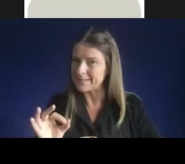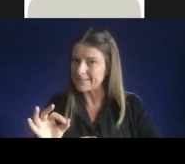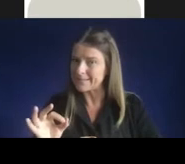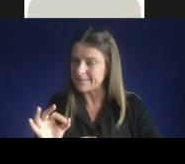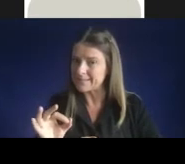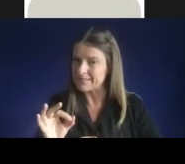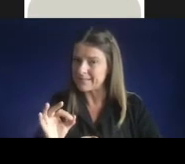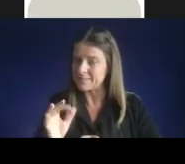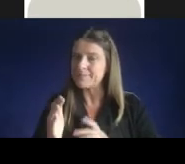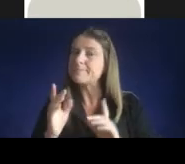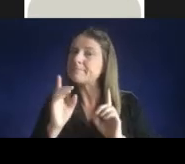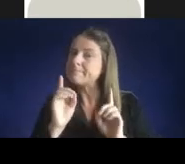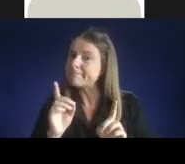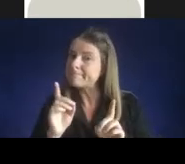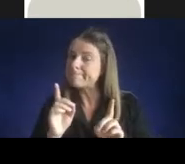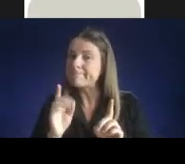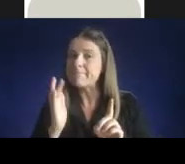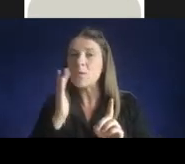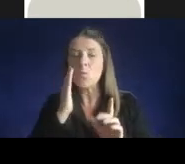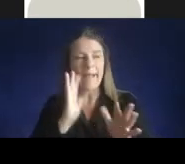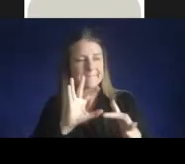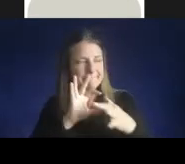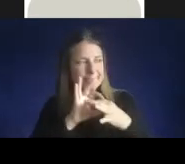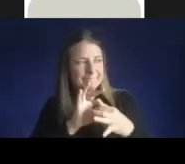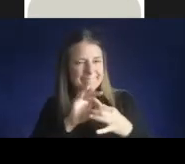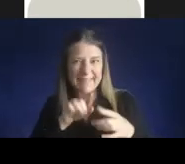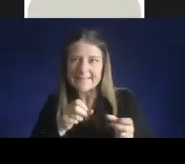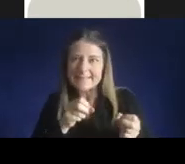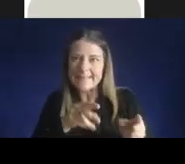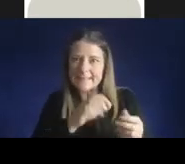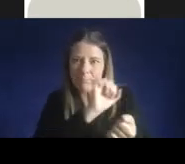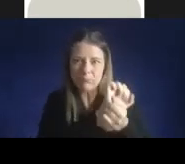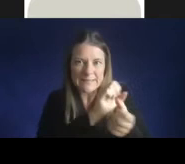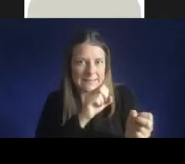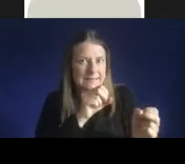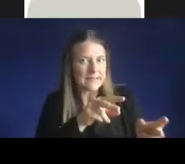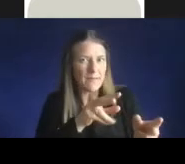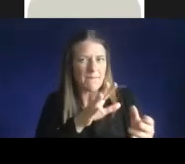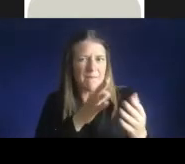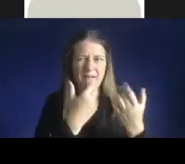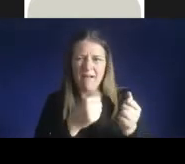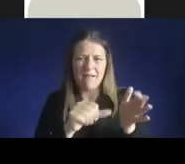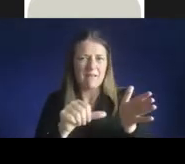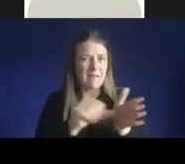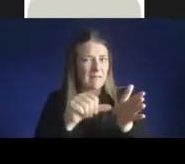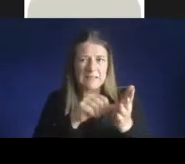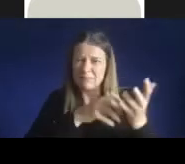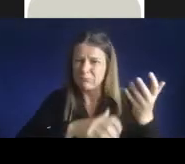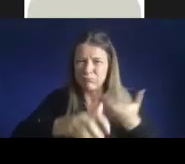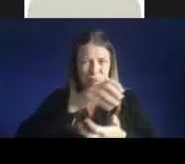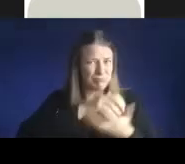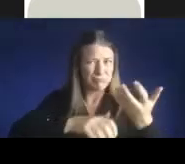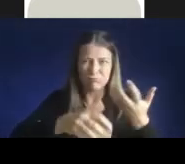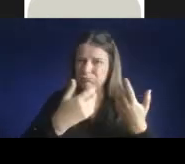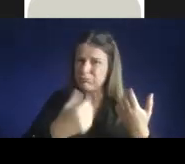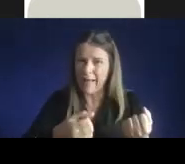But engaging with this system is fraught with complications, which is certainly strange when we look